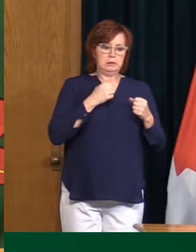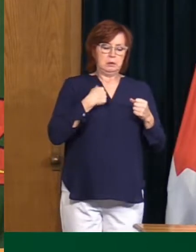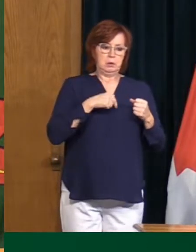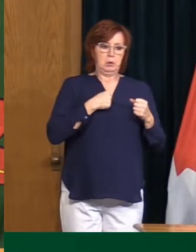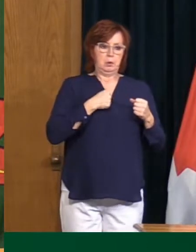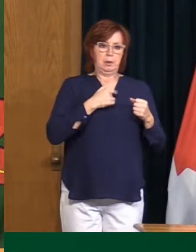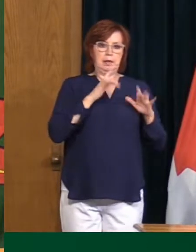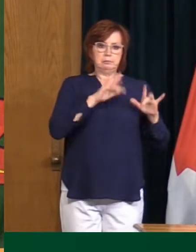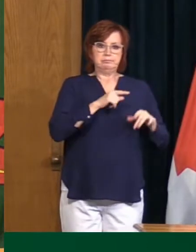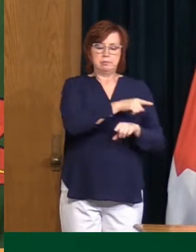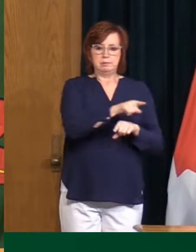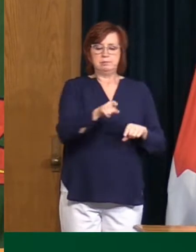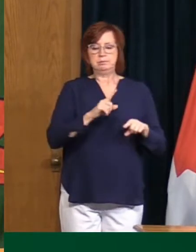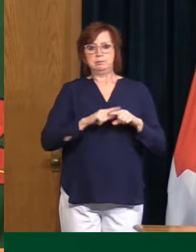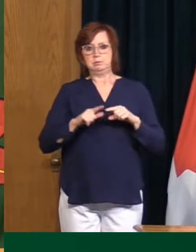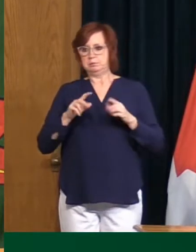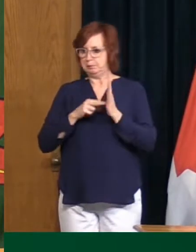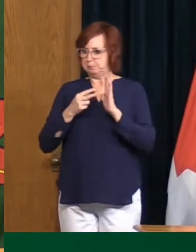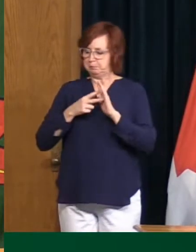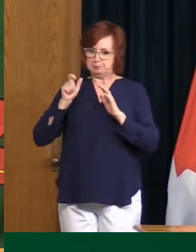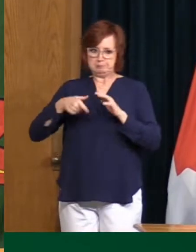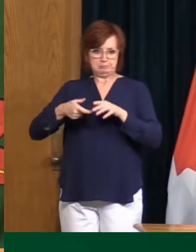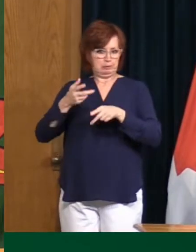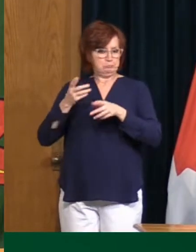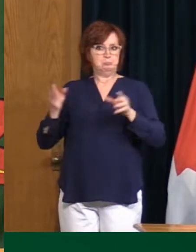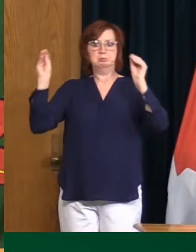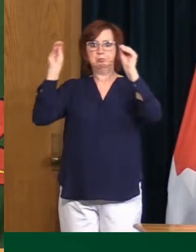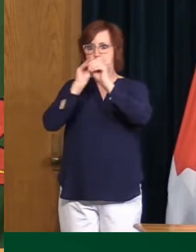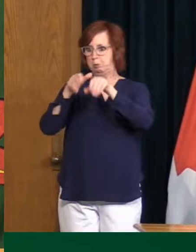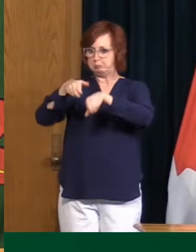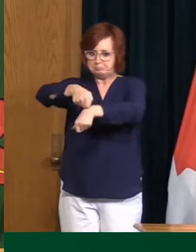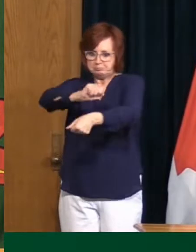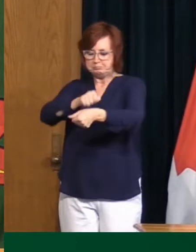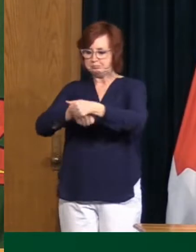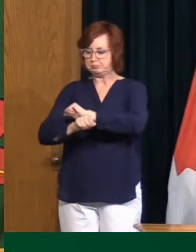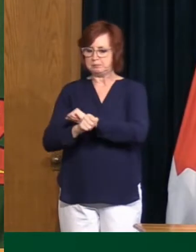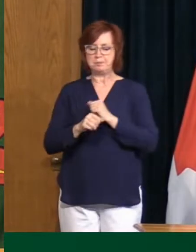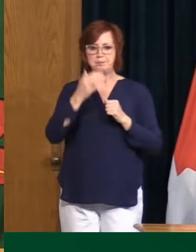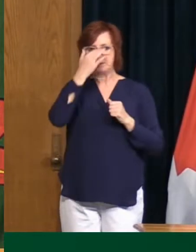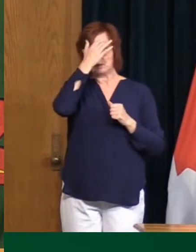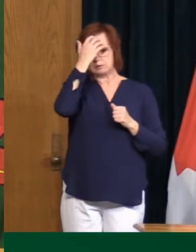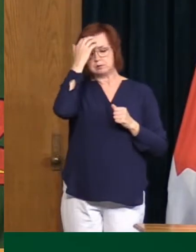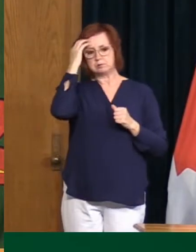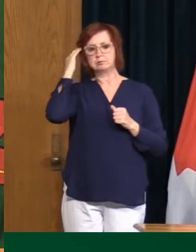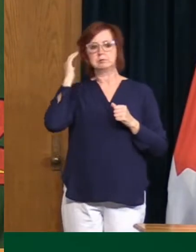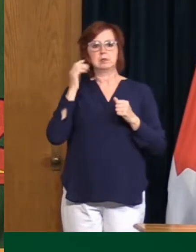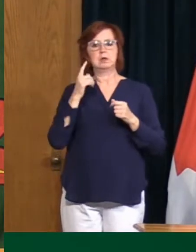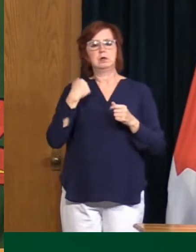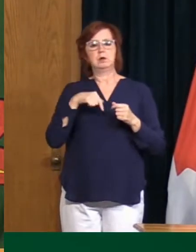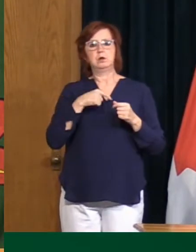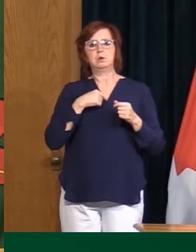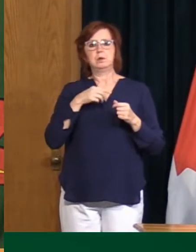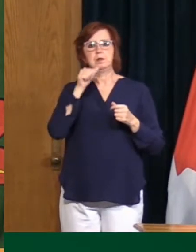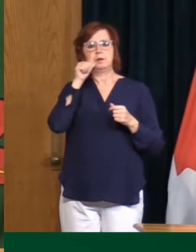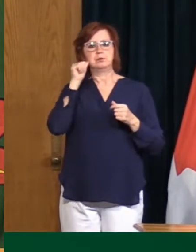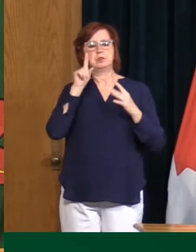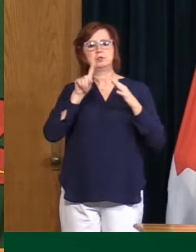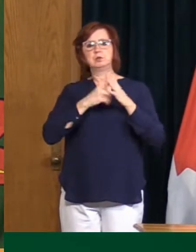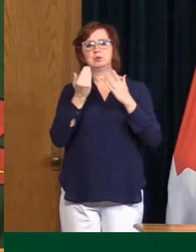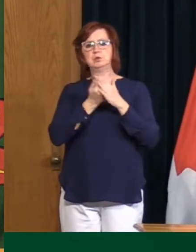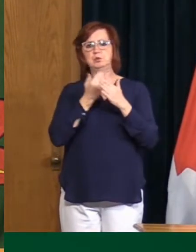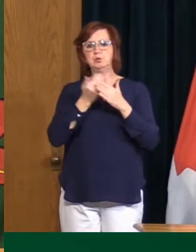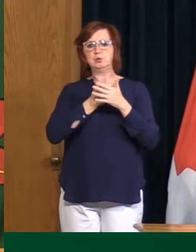SHA began the process of slowly resuming some of our everyday healthcare services to the public, including primary healthcare visits for chronic